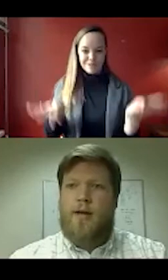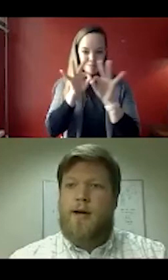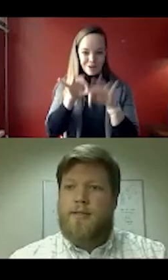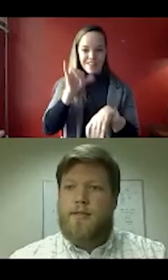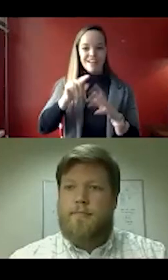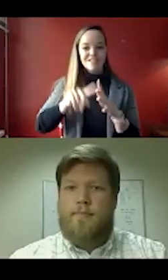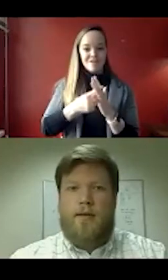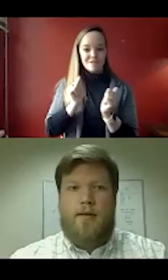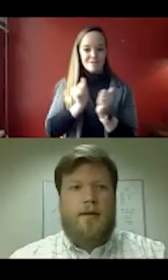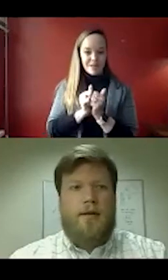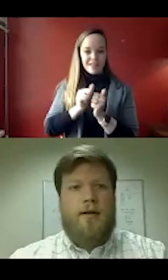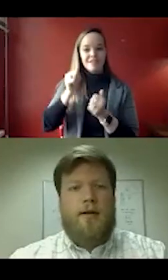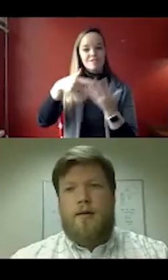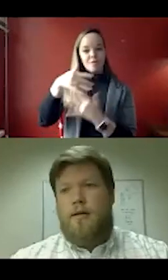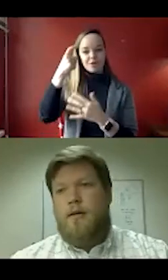brain hypothesis.